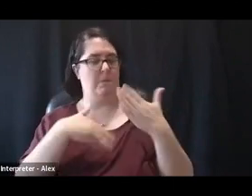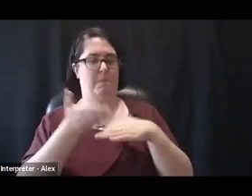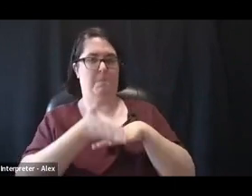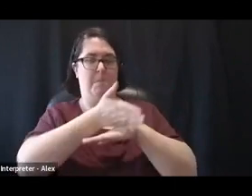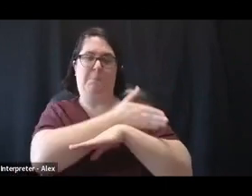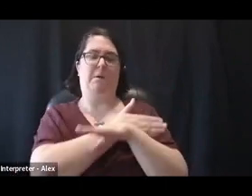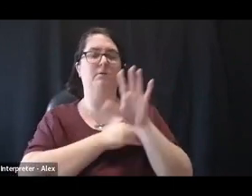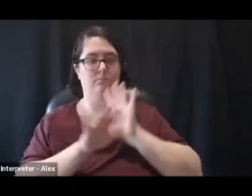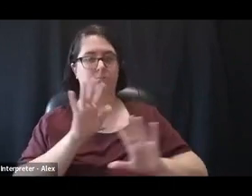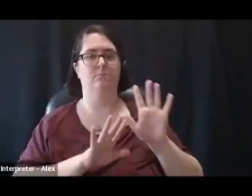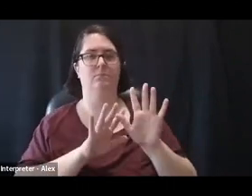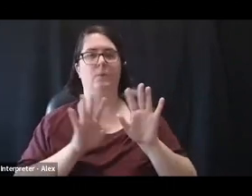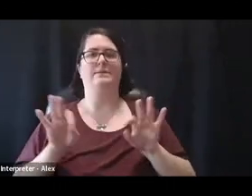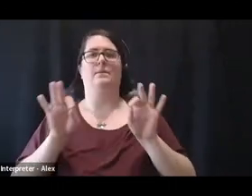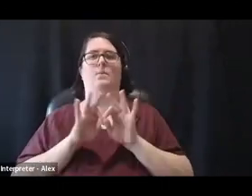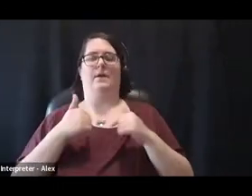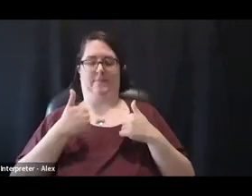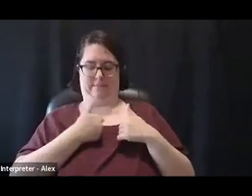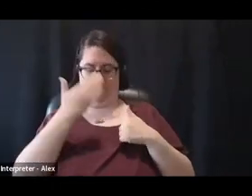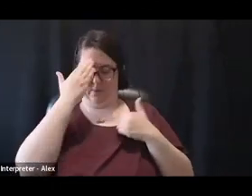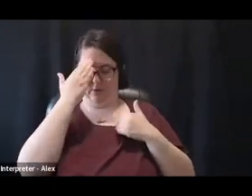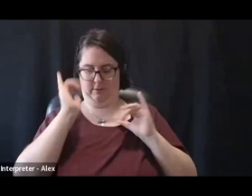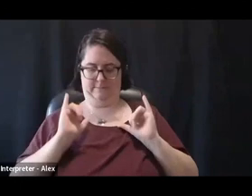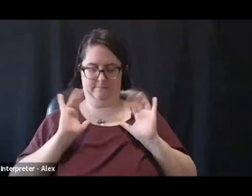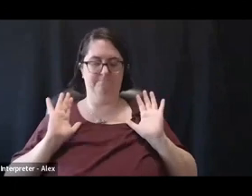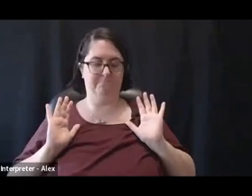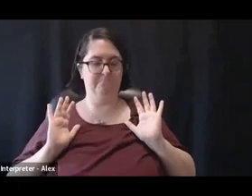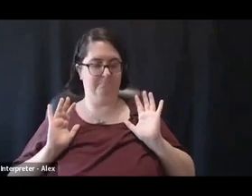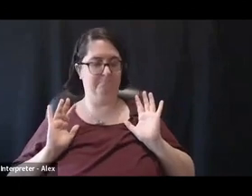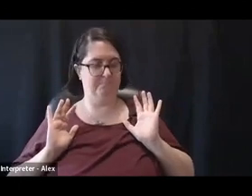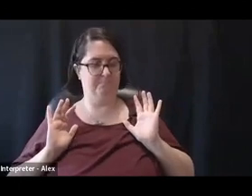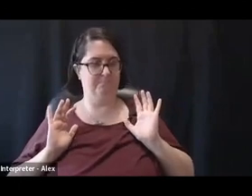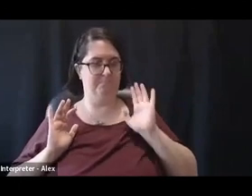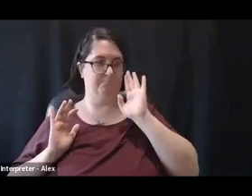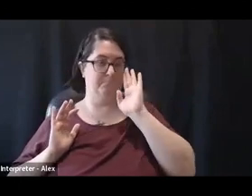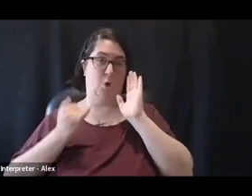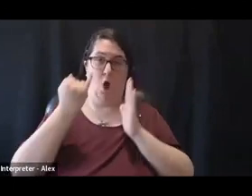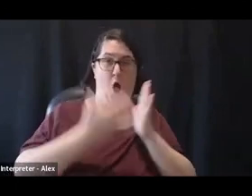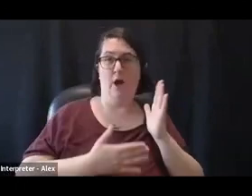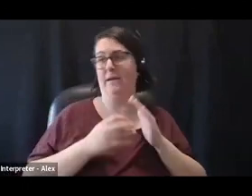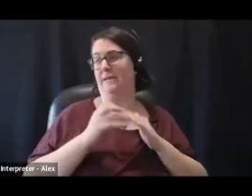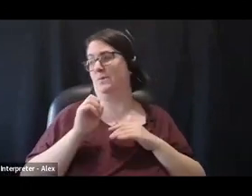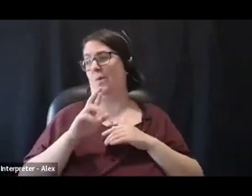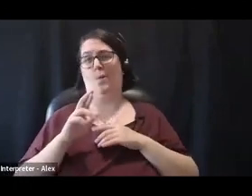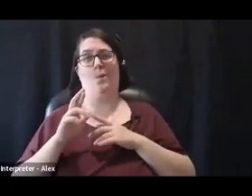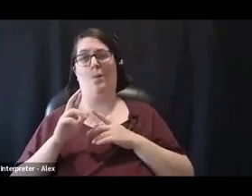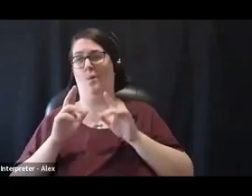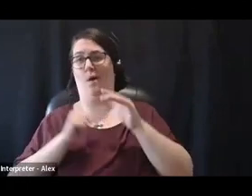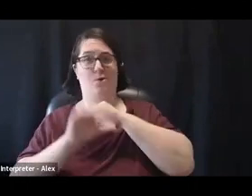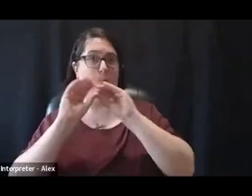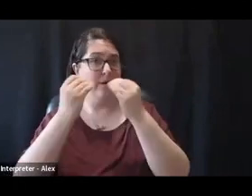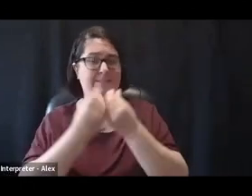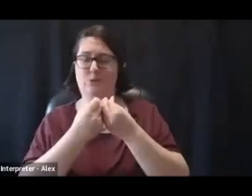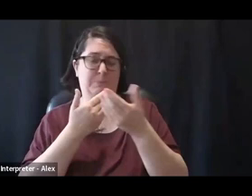important to have that self-awareness within yourself, whether you're an artist or working within an